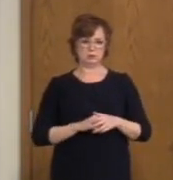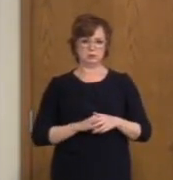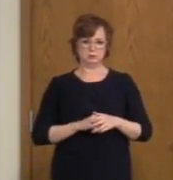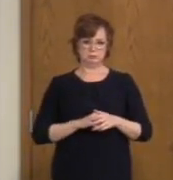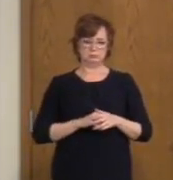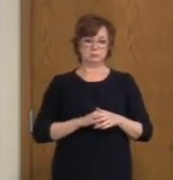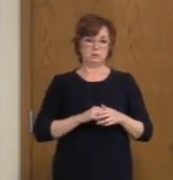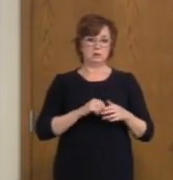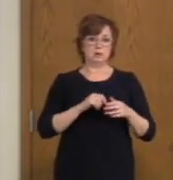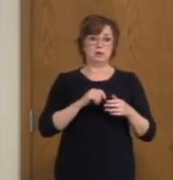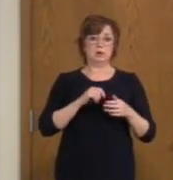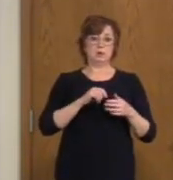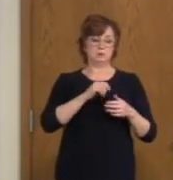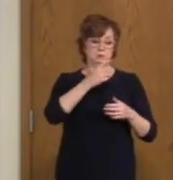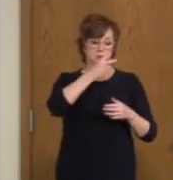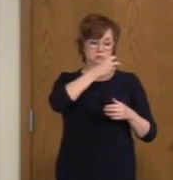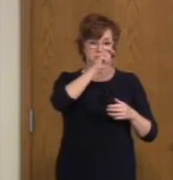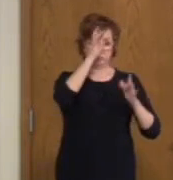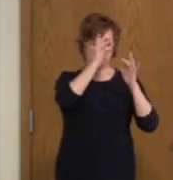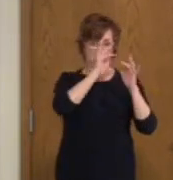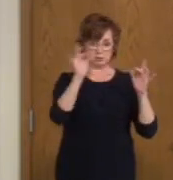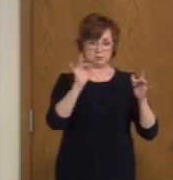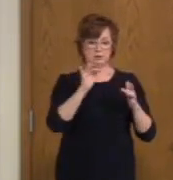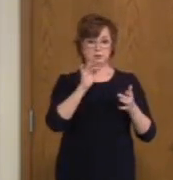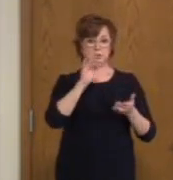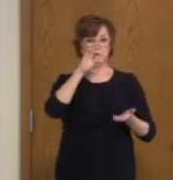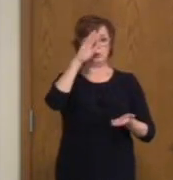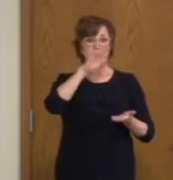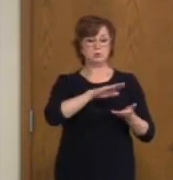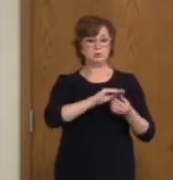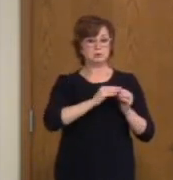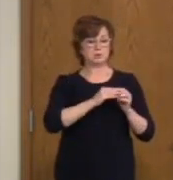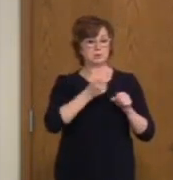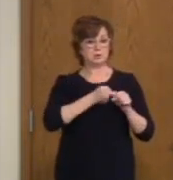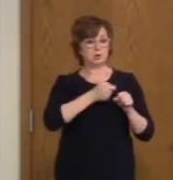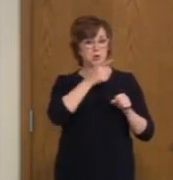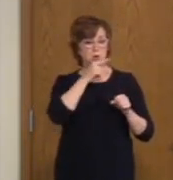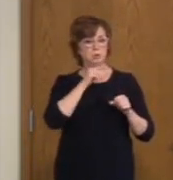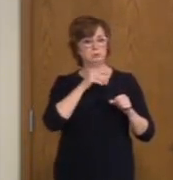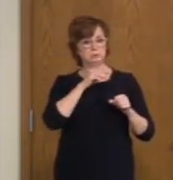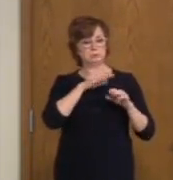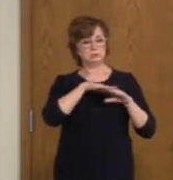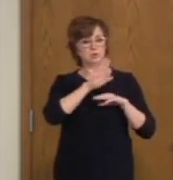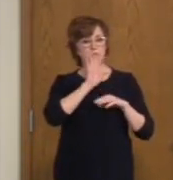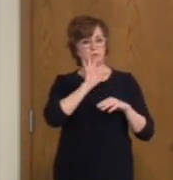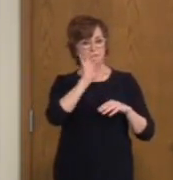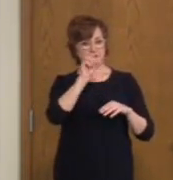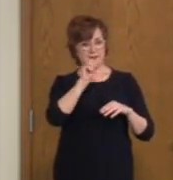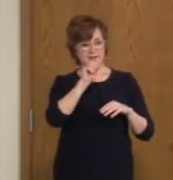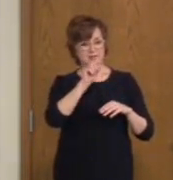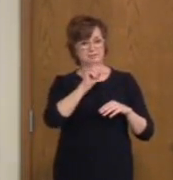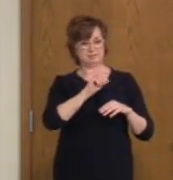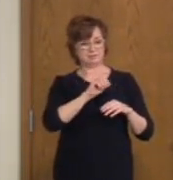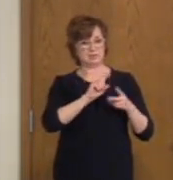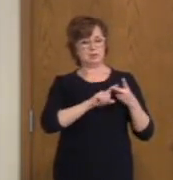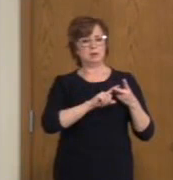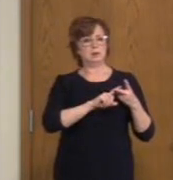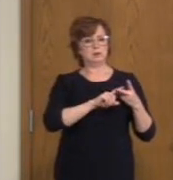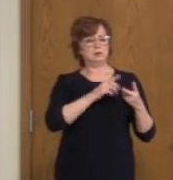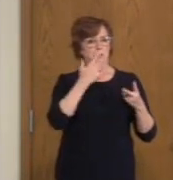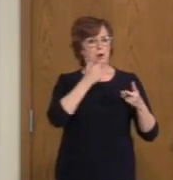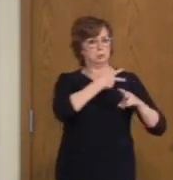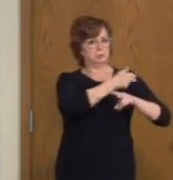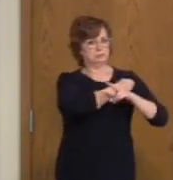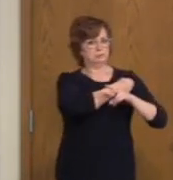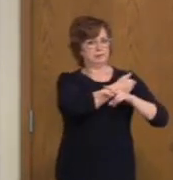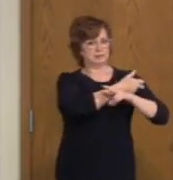and long-term care residents, because for the most part they are well protected by vaccination and some protection for 70 and older,